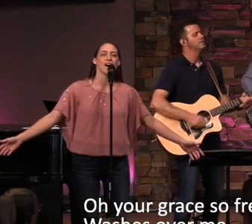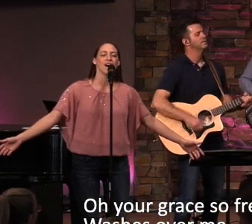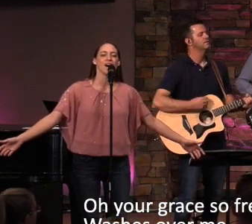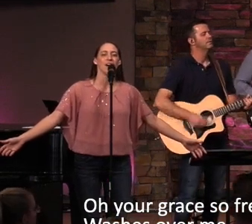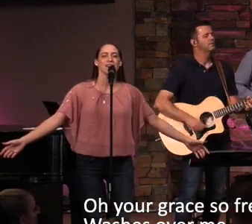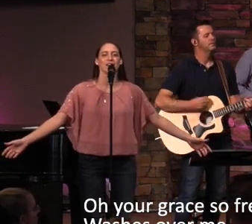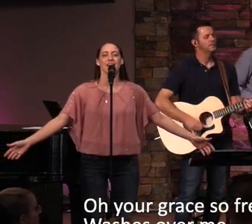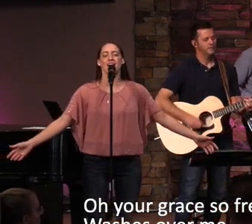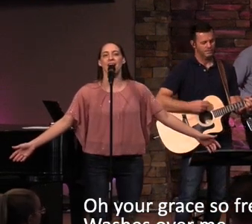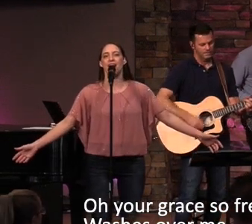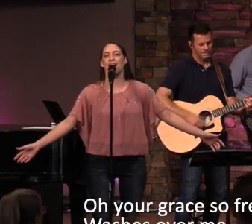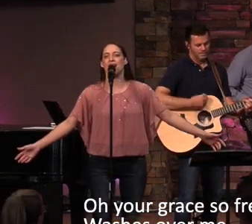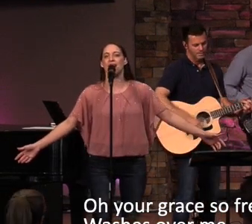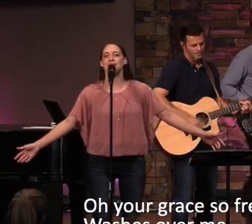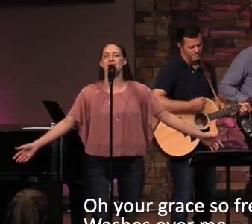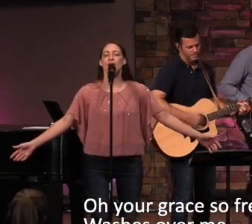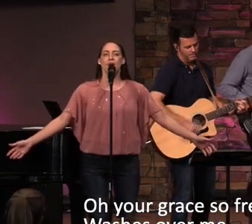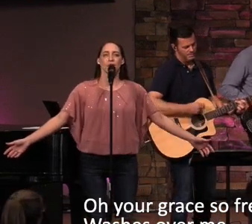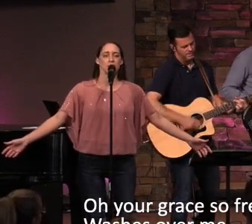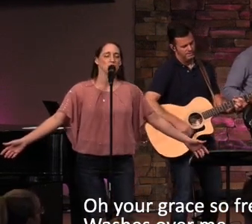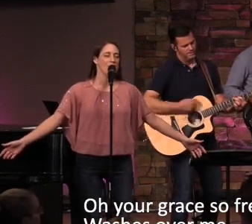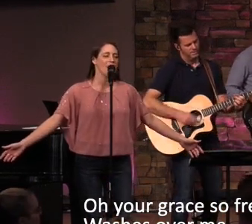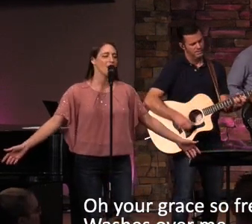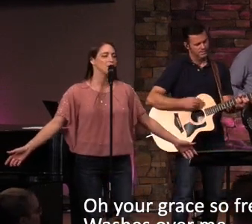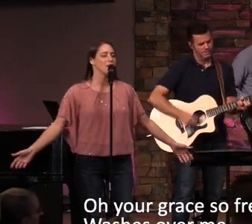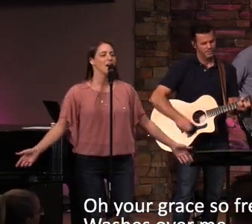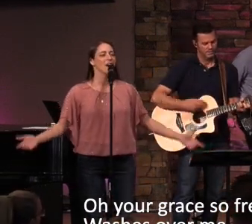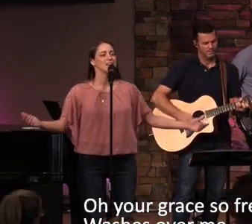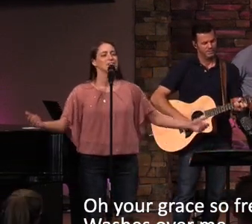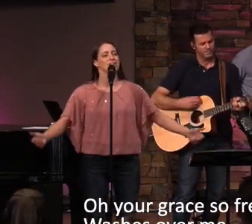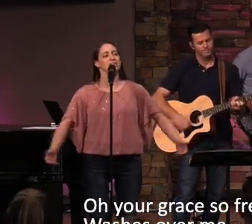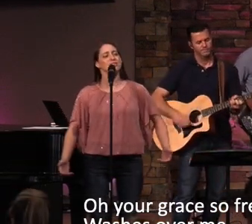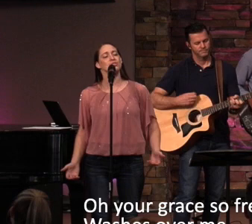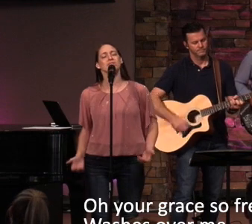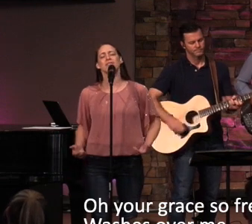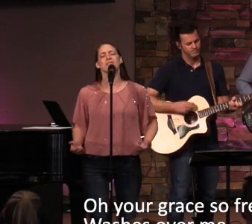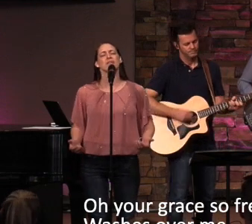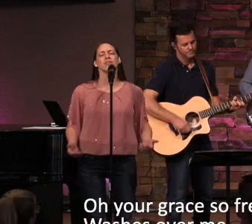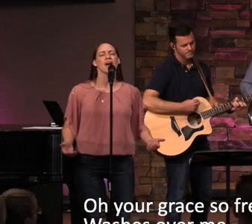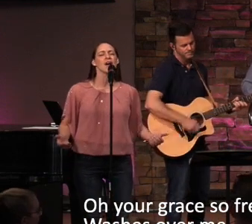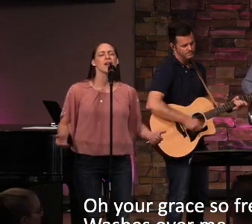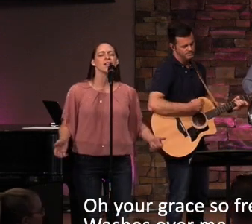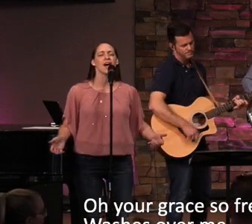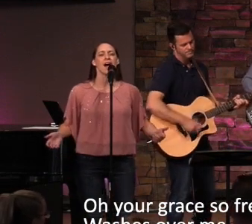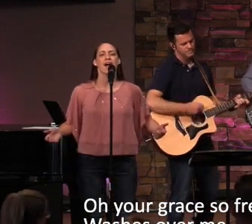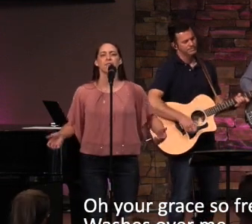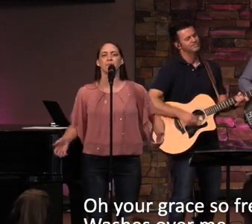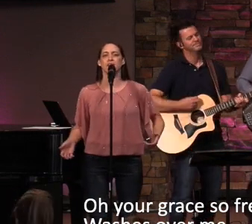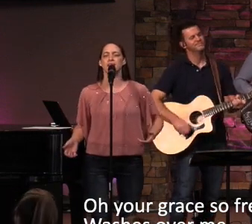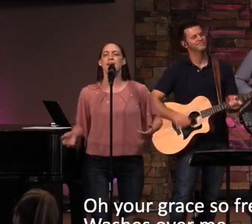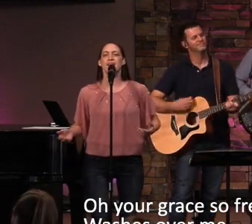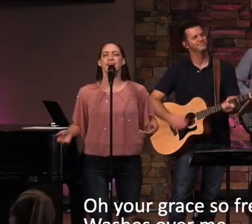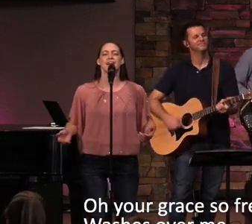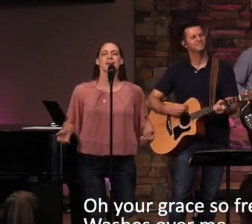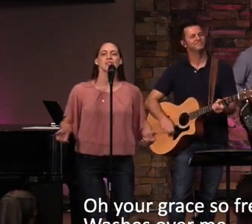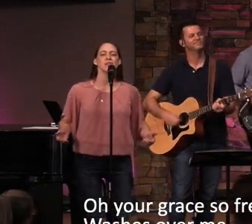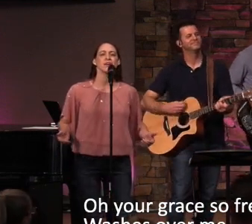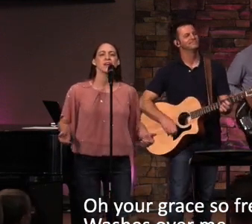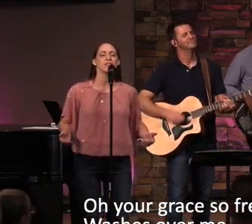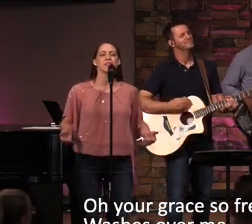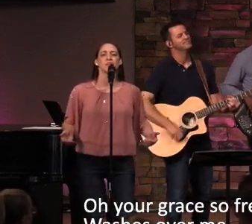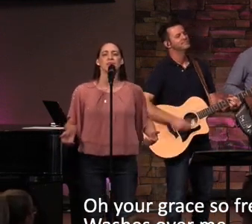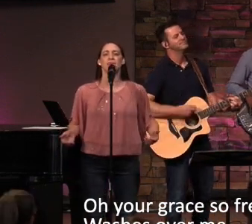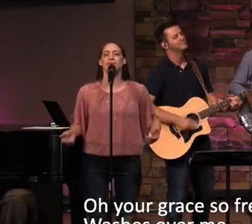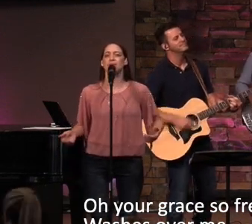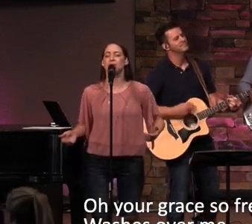on us You have made us new Now life begins